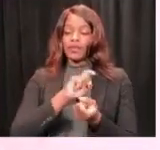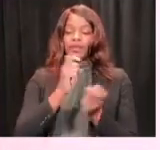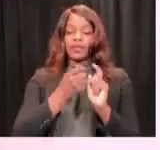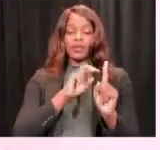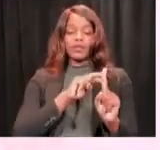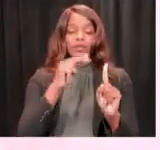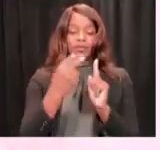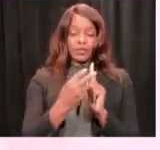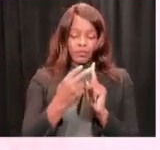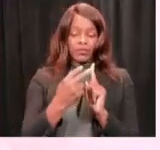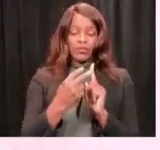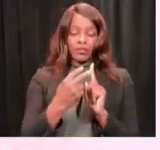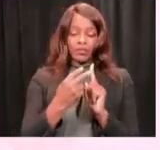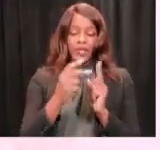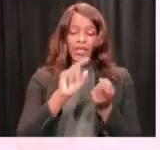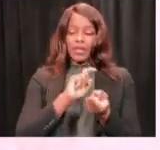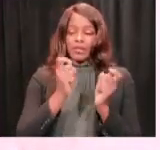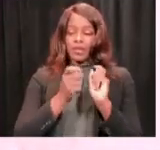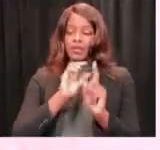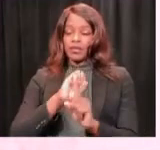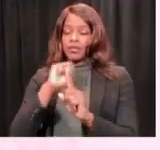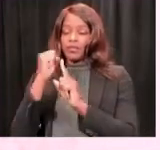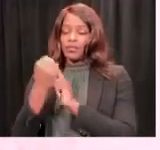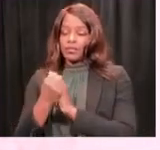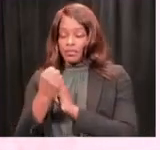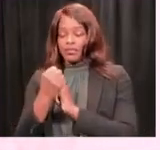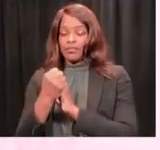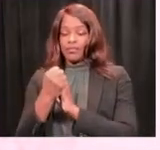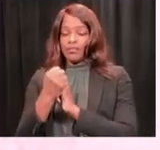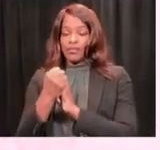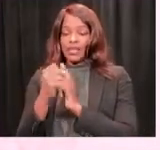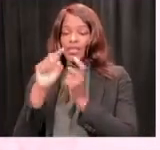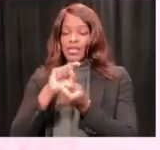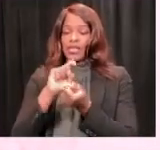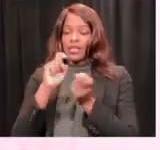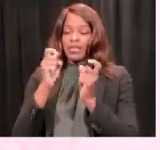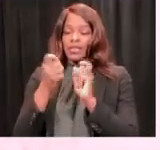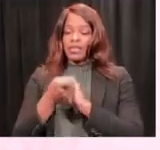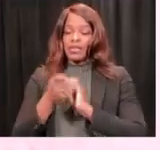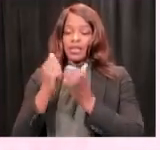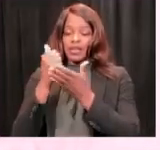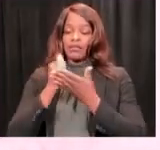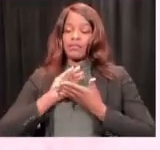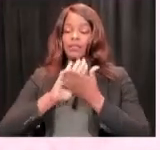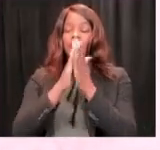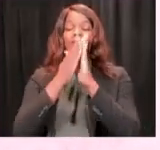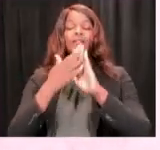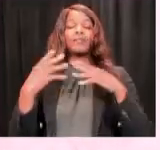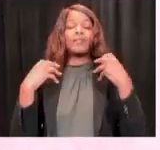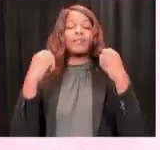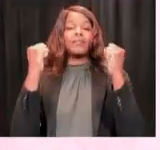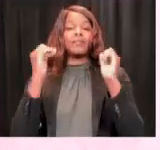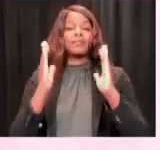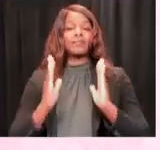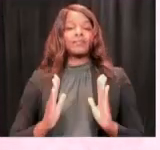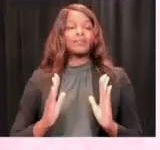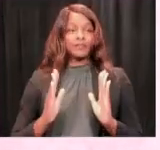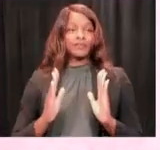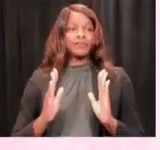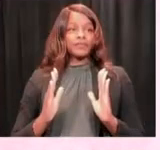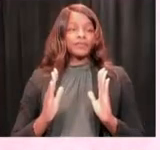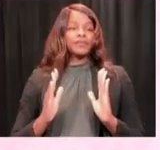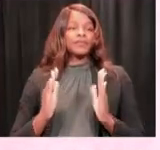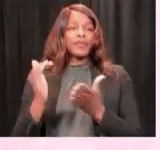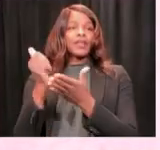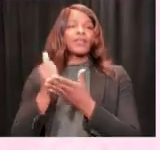bags. And I pray, God, that you will turn us into healers. Hallelujah.